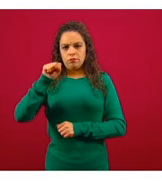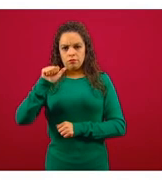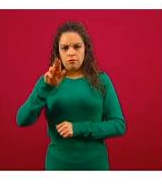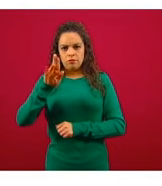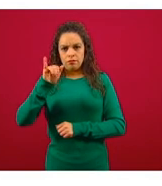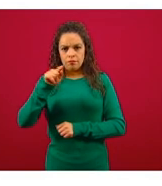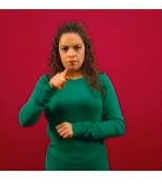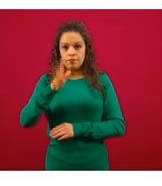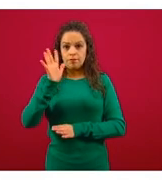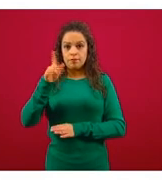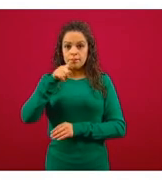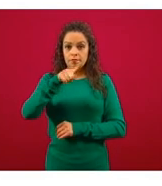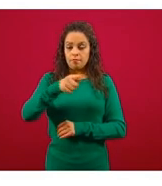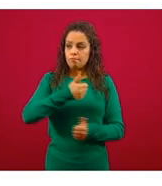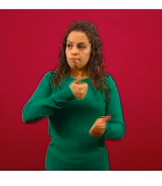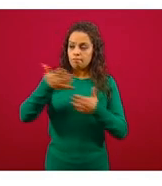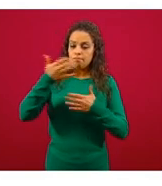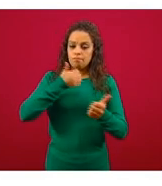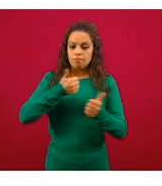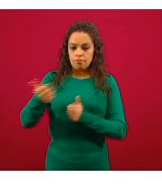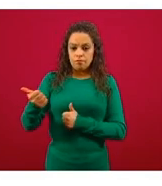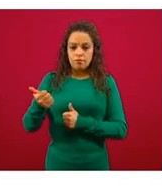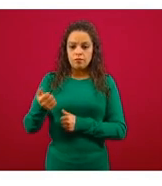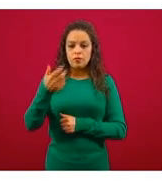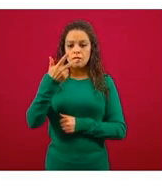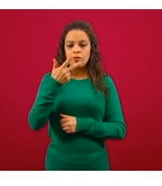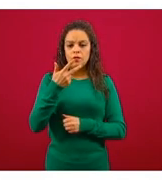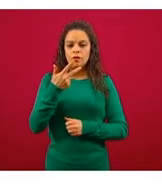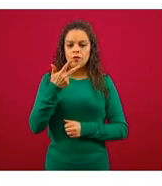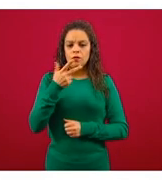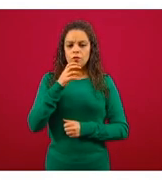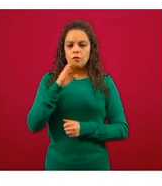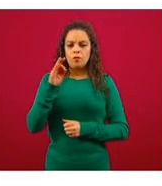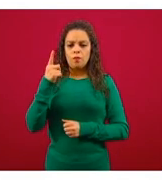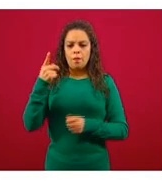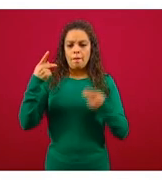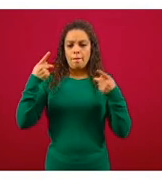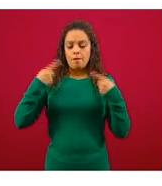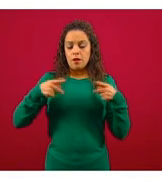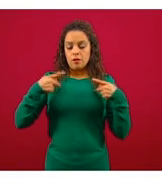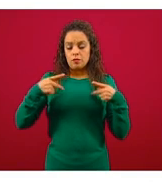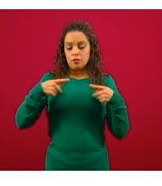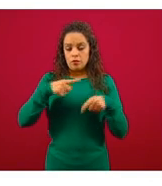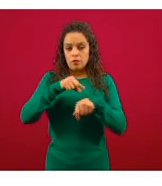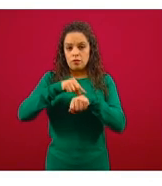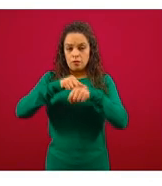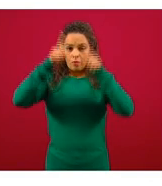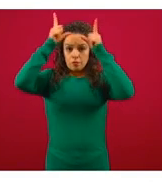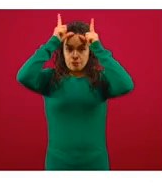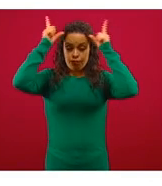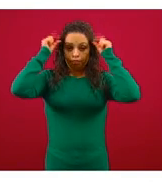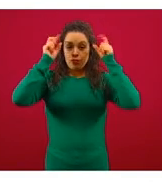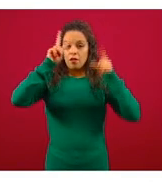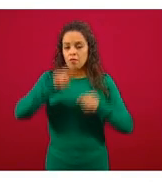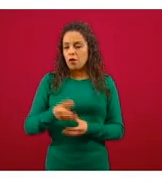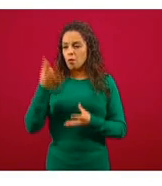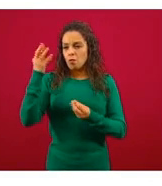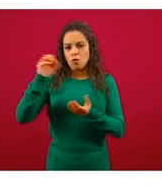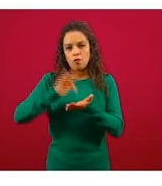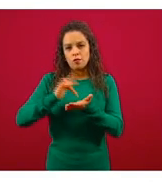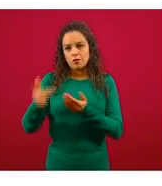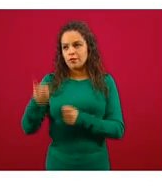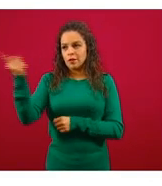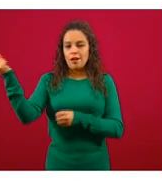sent 841 personnel of essential healthcare professionals. Thank you, so